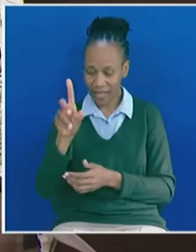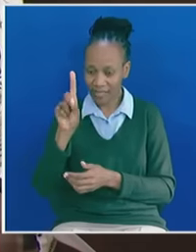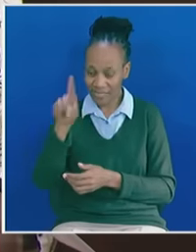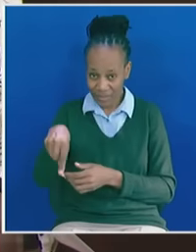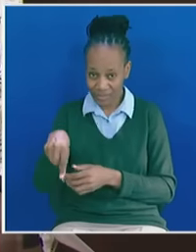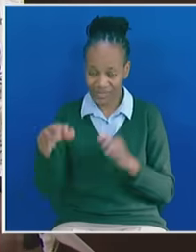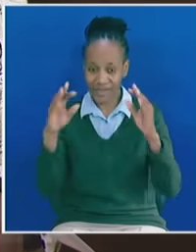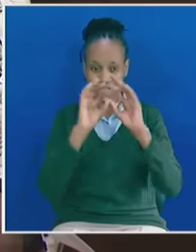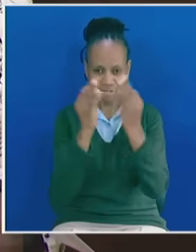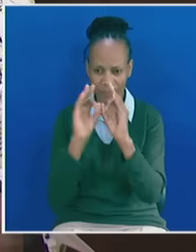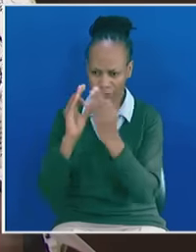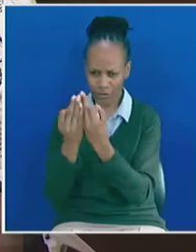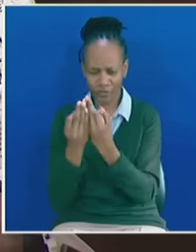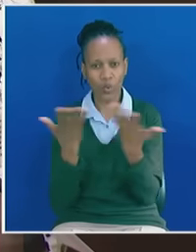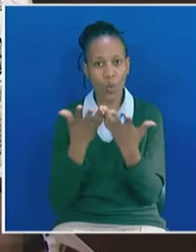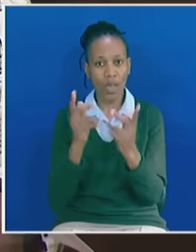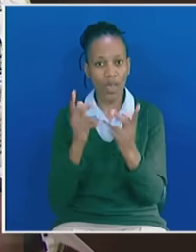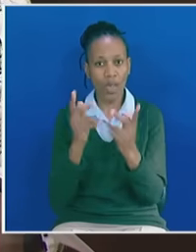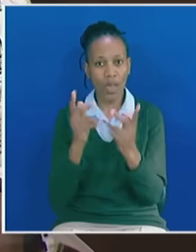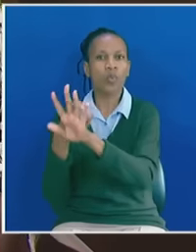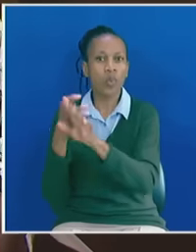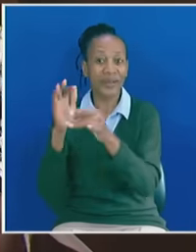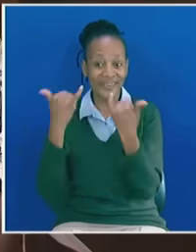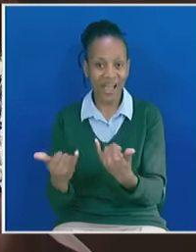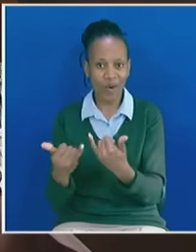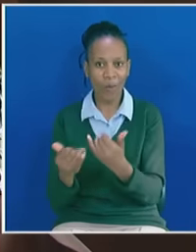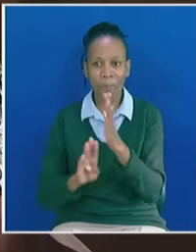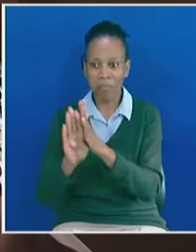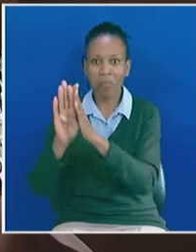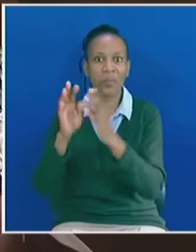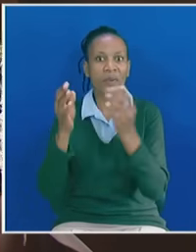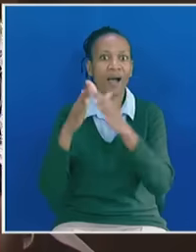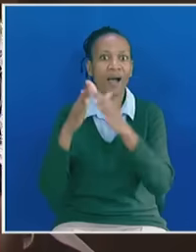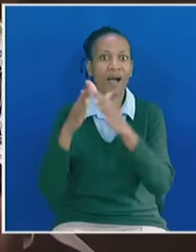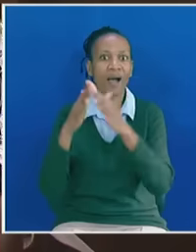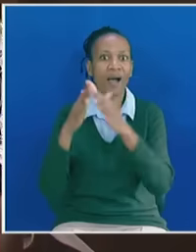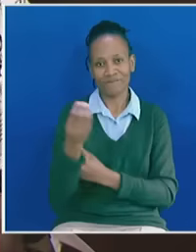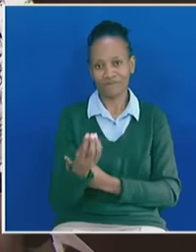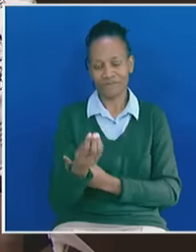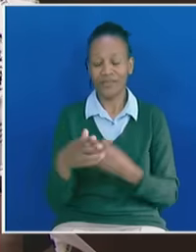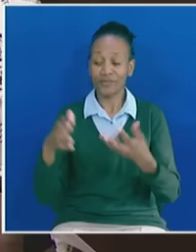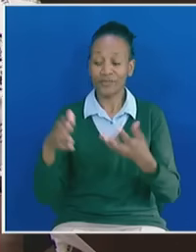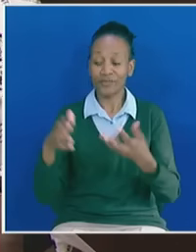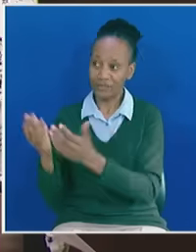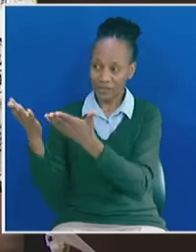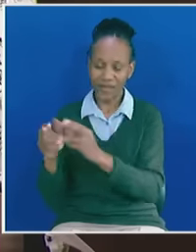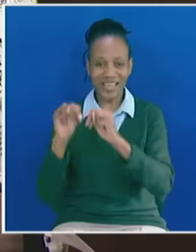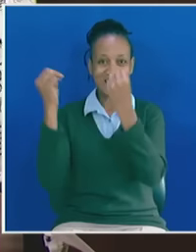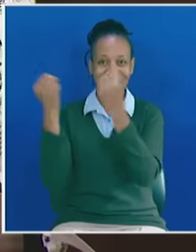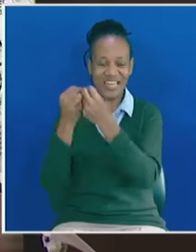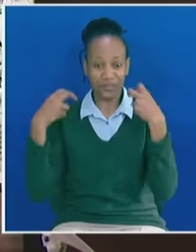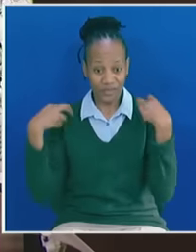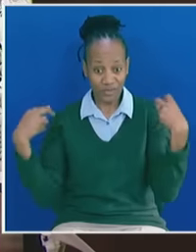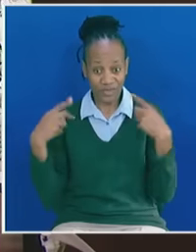95,000 households in the informal settlements have been upgraded. Chairperson, national security in